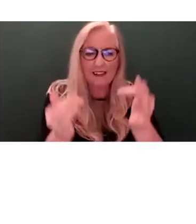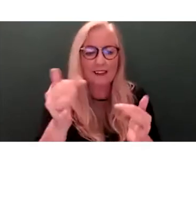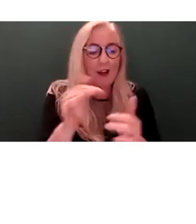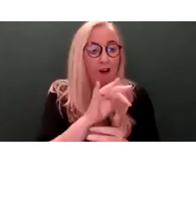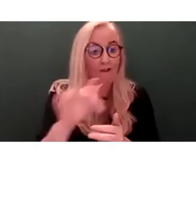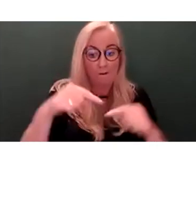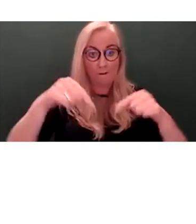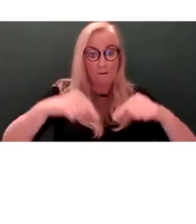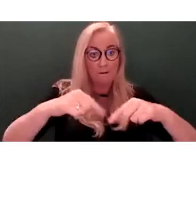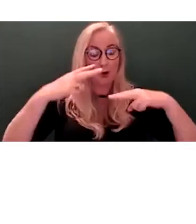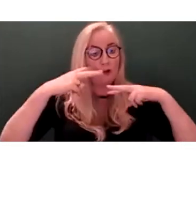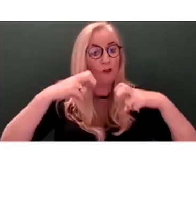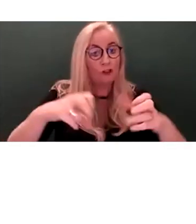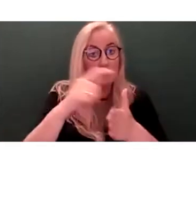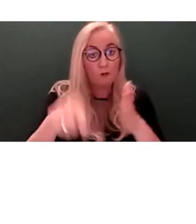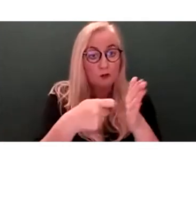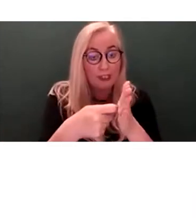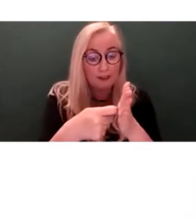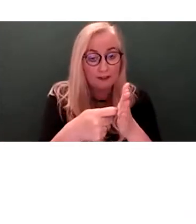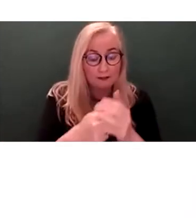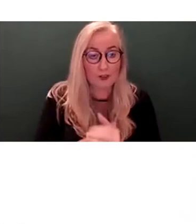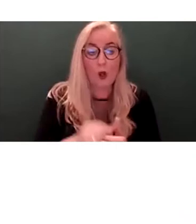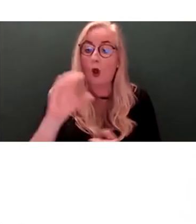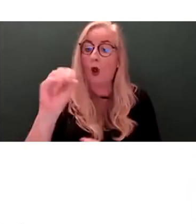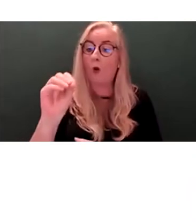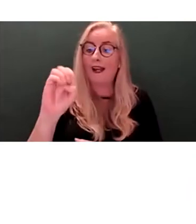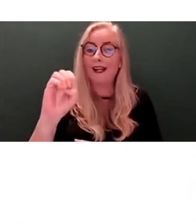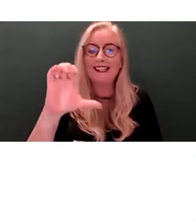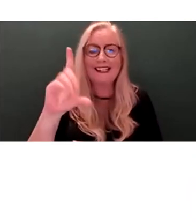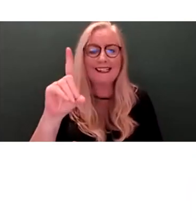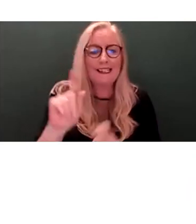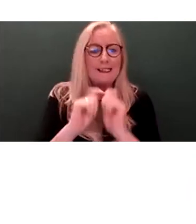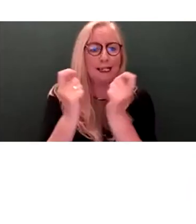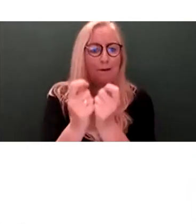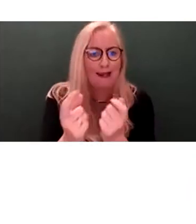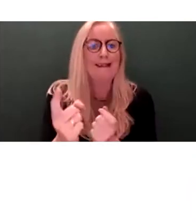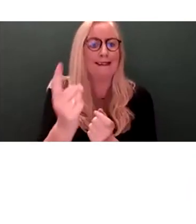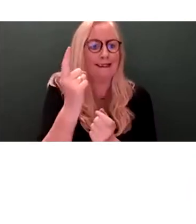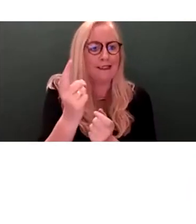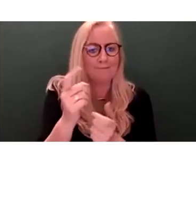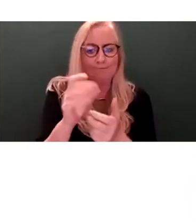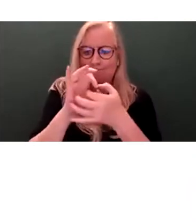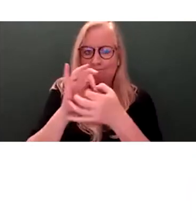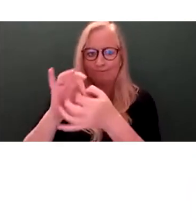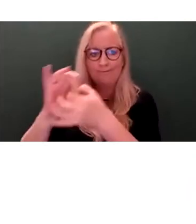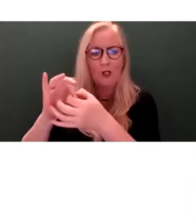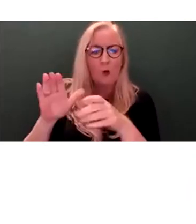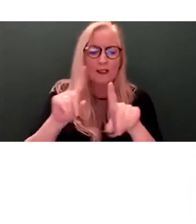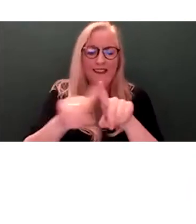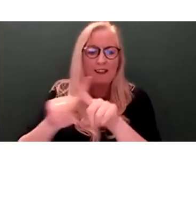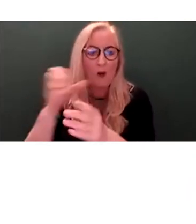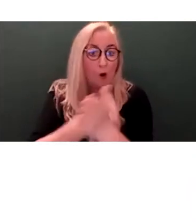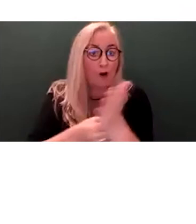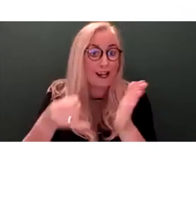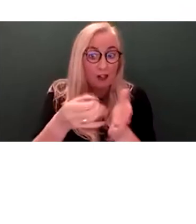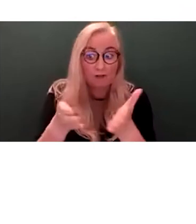this research project. The OECD team also engaged extensively with relevant stakeholders across